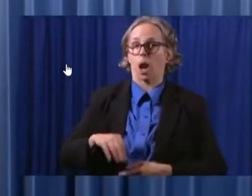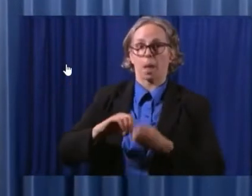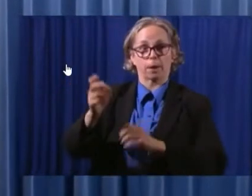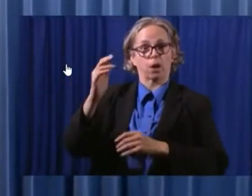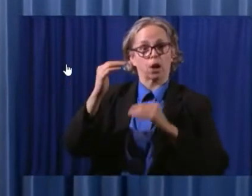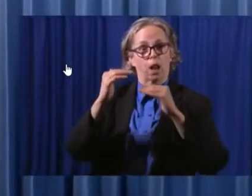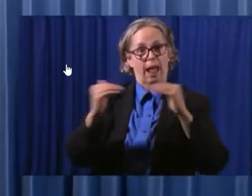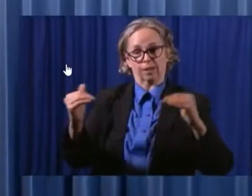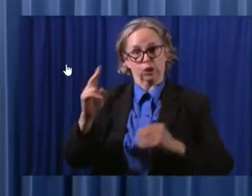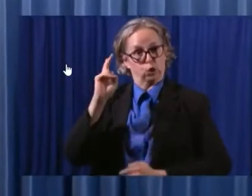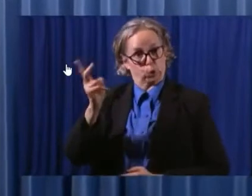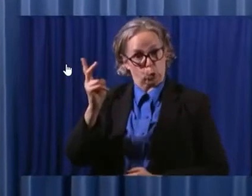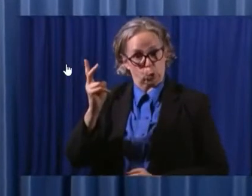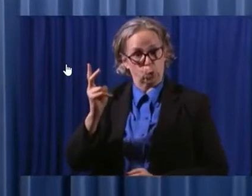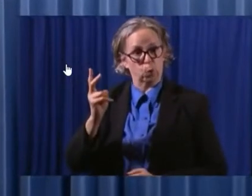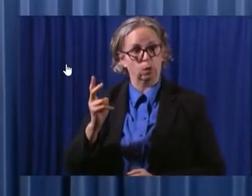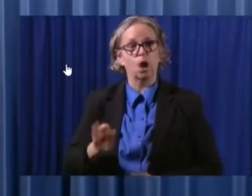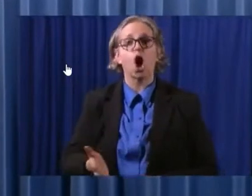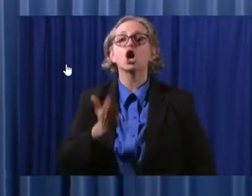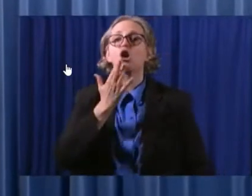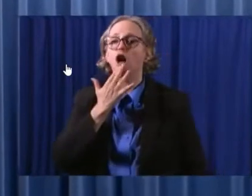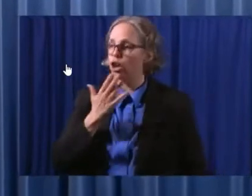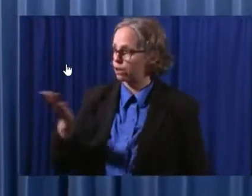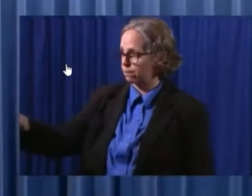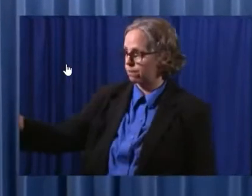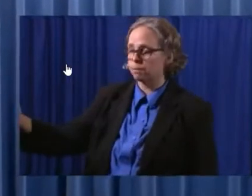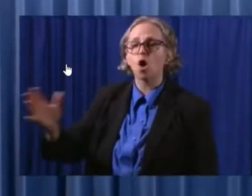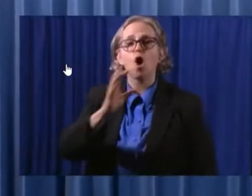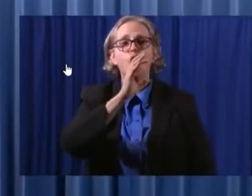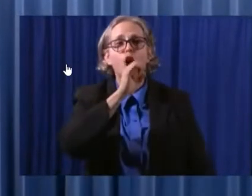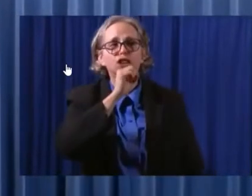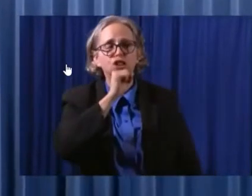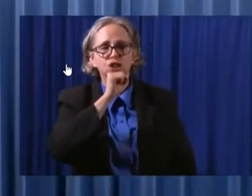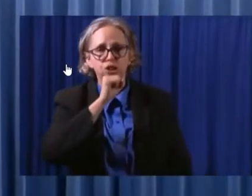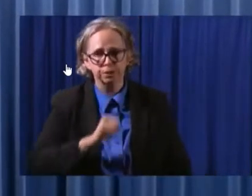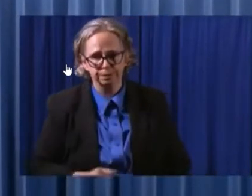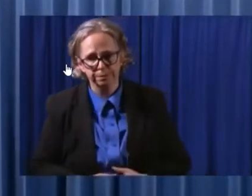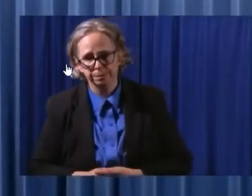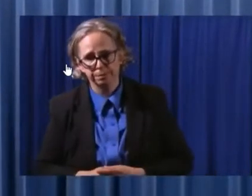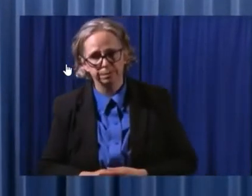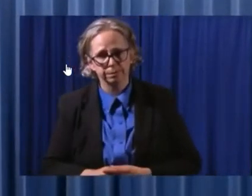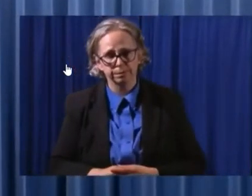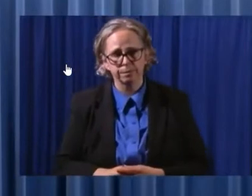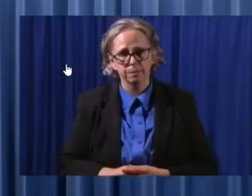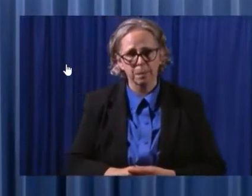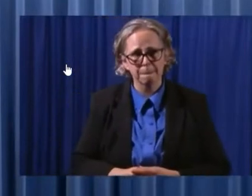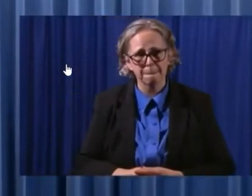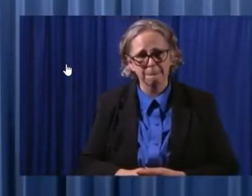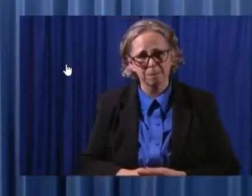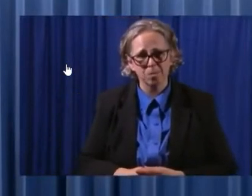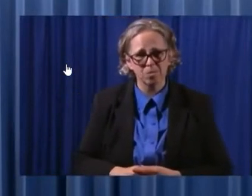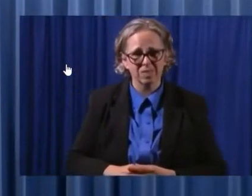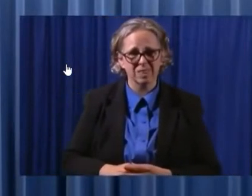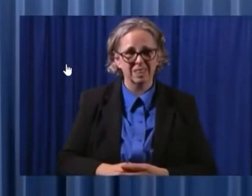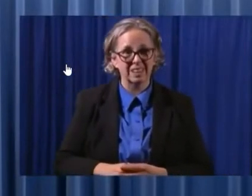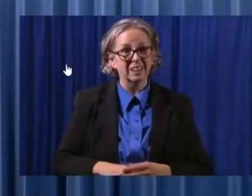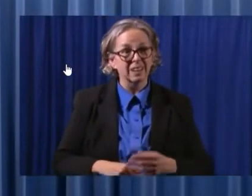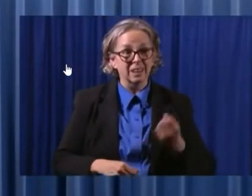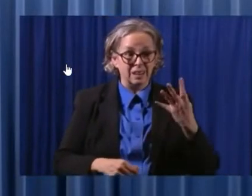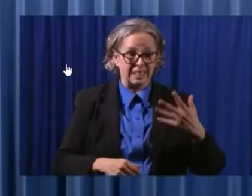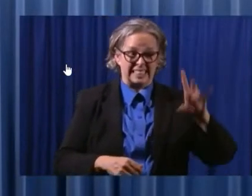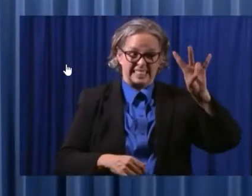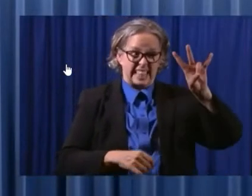we're identifying as orange. This will be the orange level. A county has triggered 2 or 3 of the indicators,